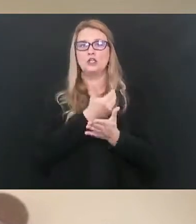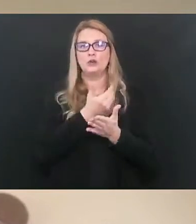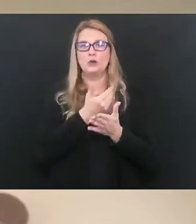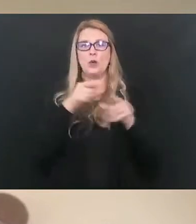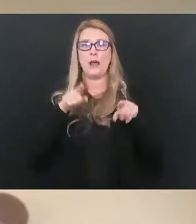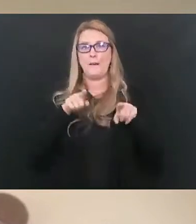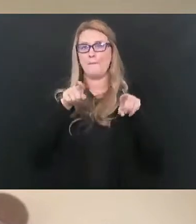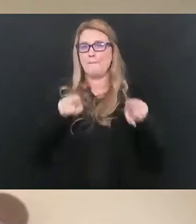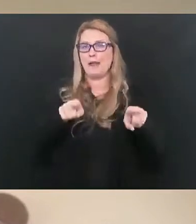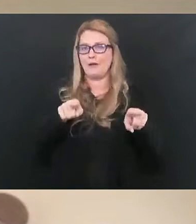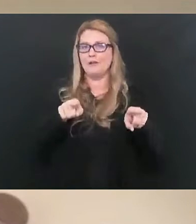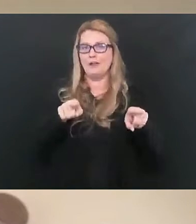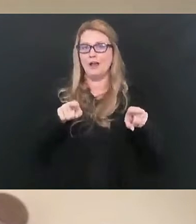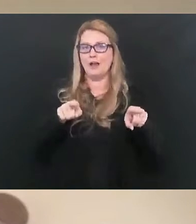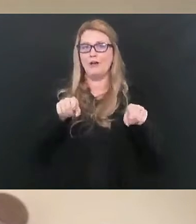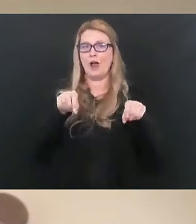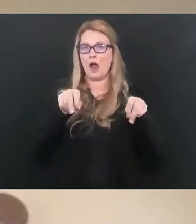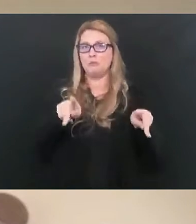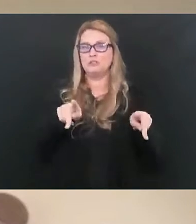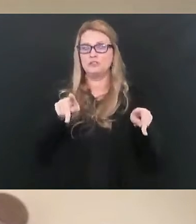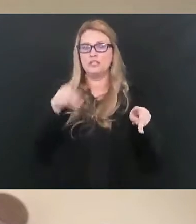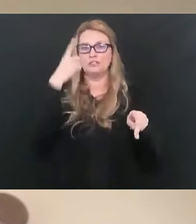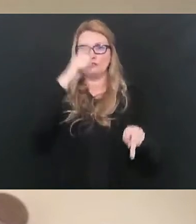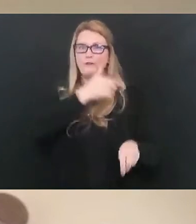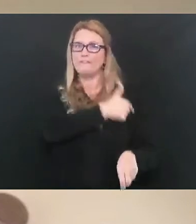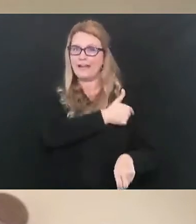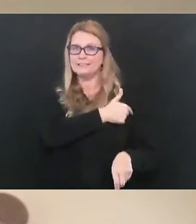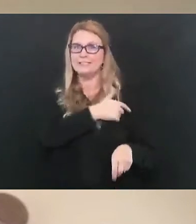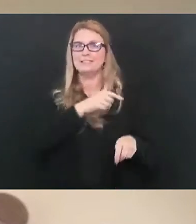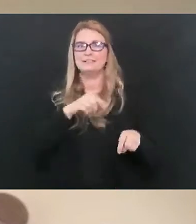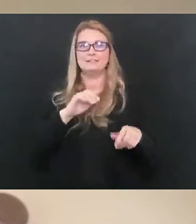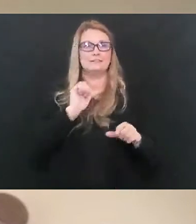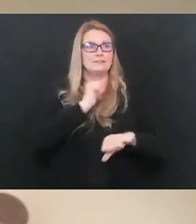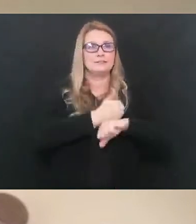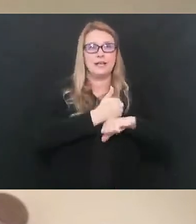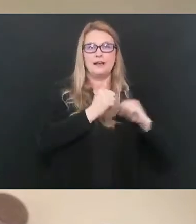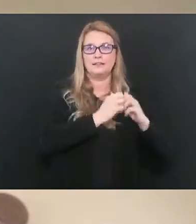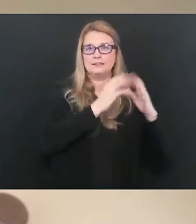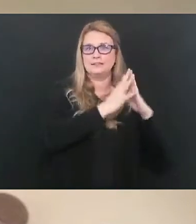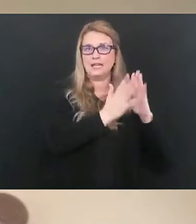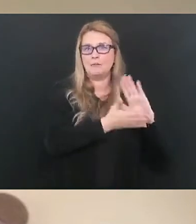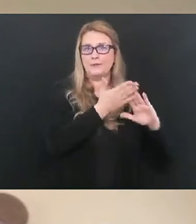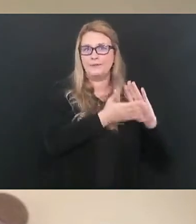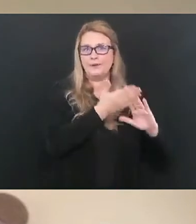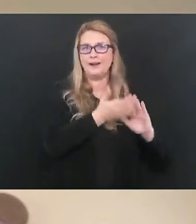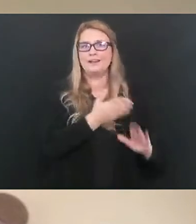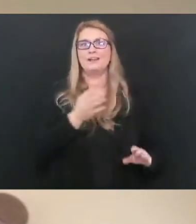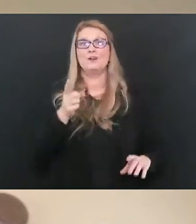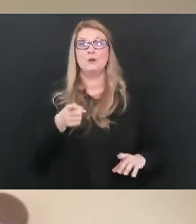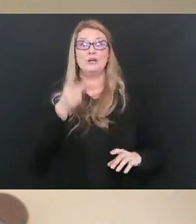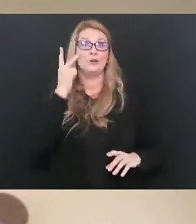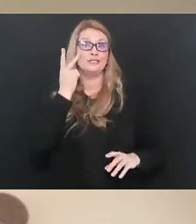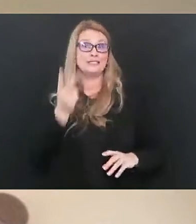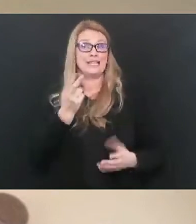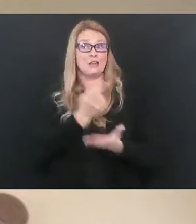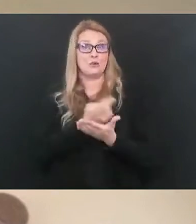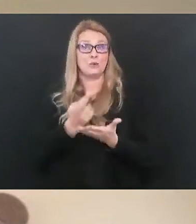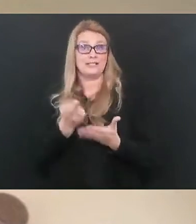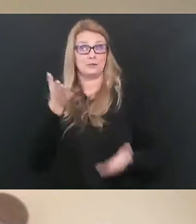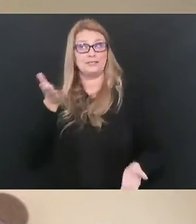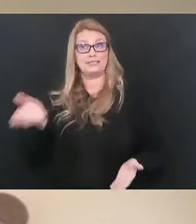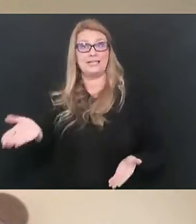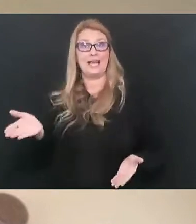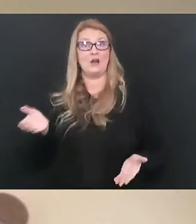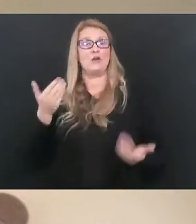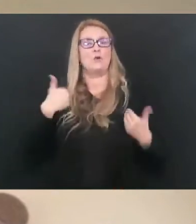to get vaccines to the right places. If you look at this from a military construct, when you have the resources available, you open